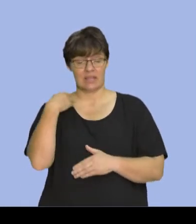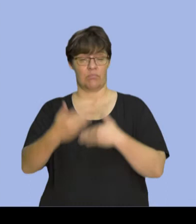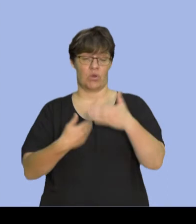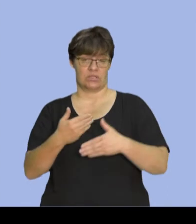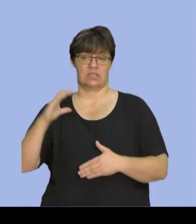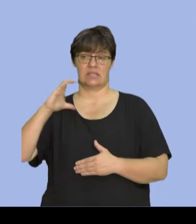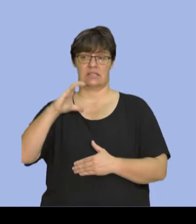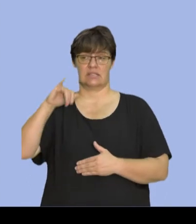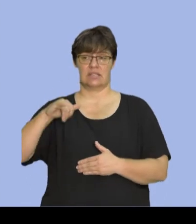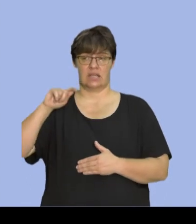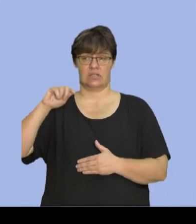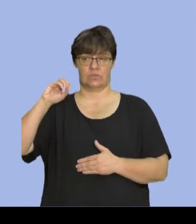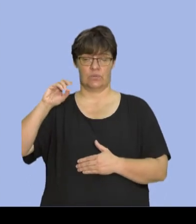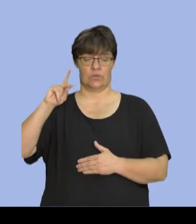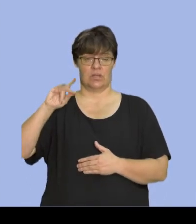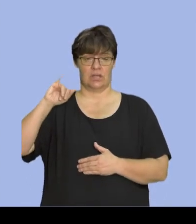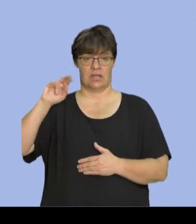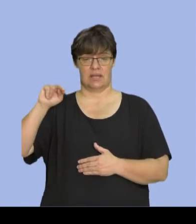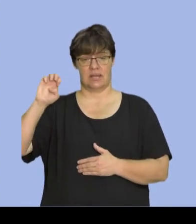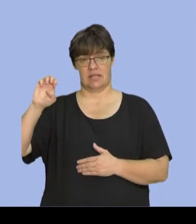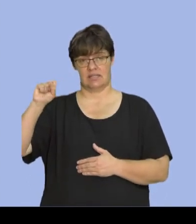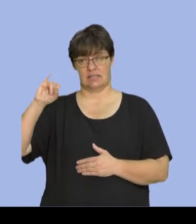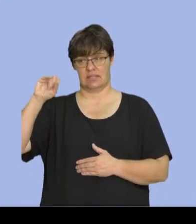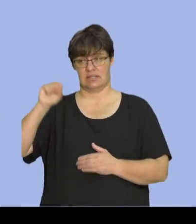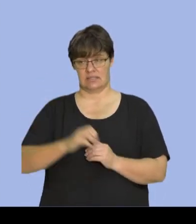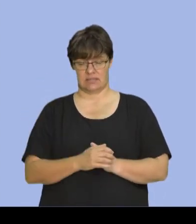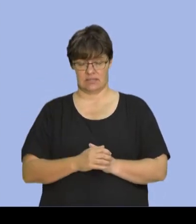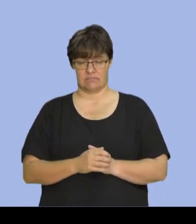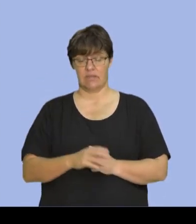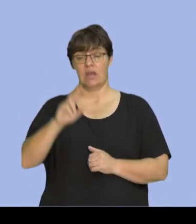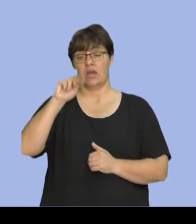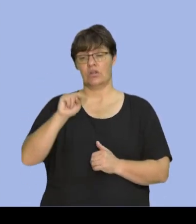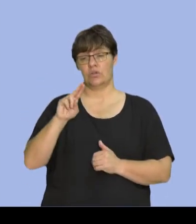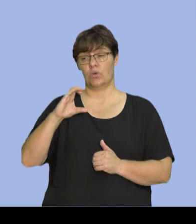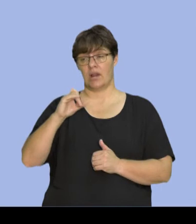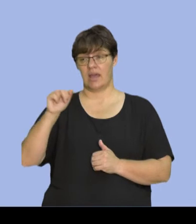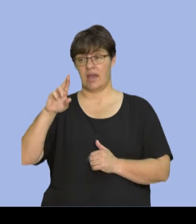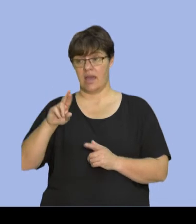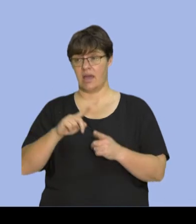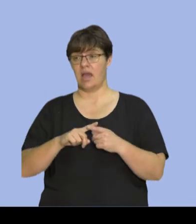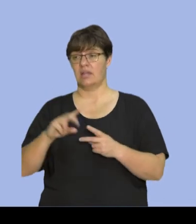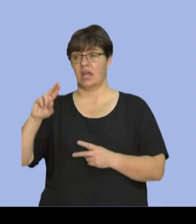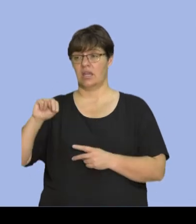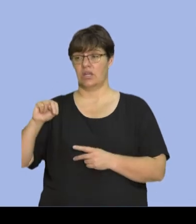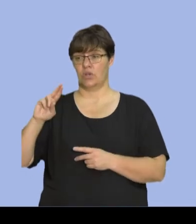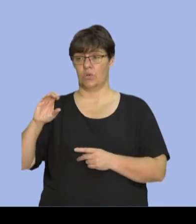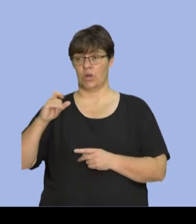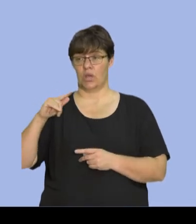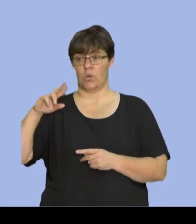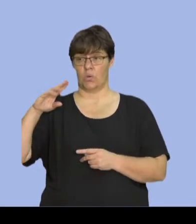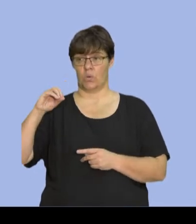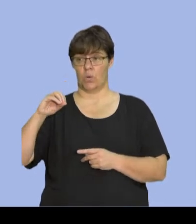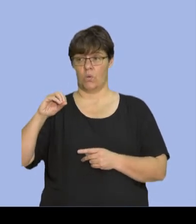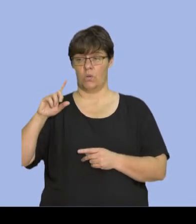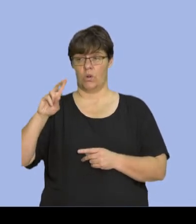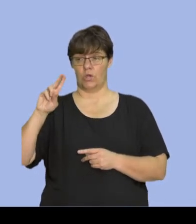called cytokinesis. We'll find that the nuclear membrane and the nucleolus start to form around each daughter cell,